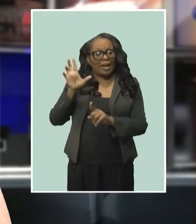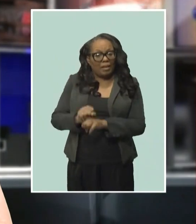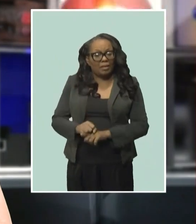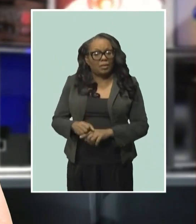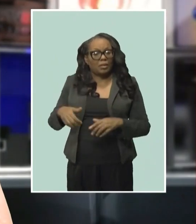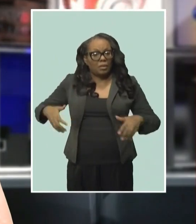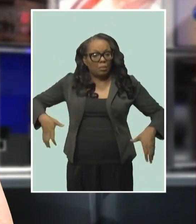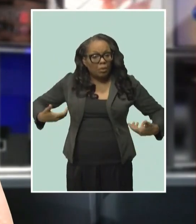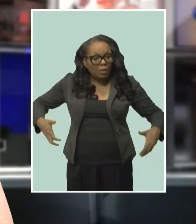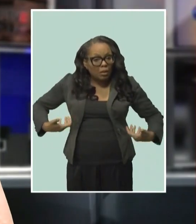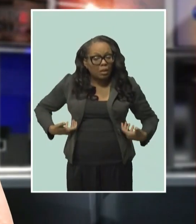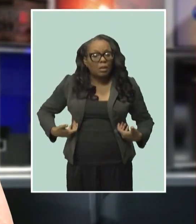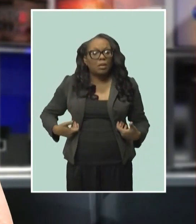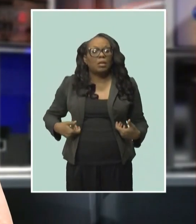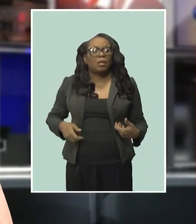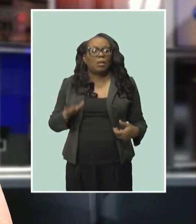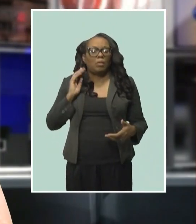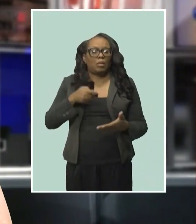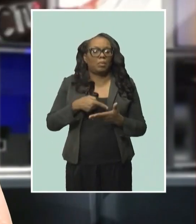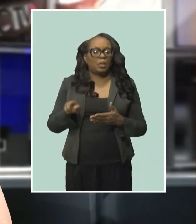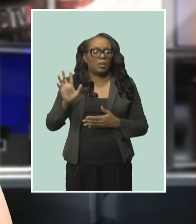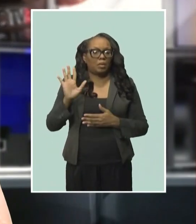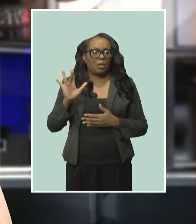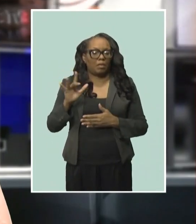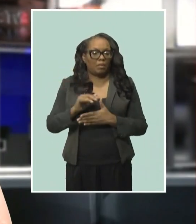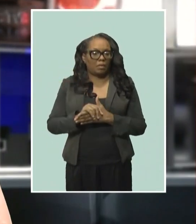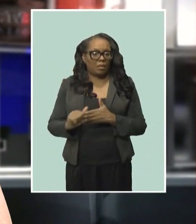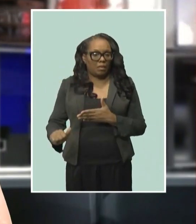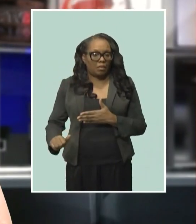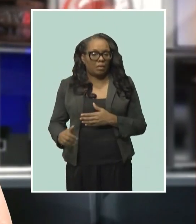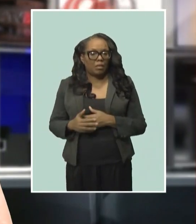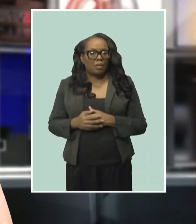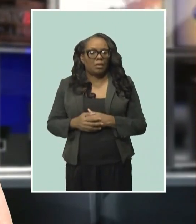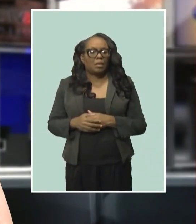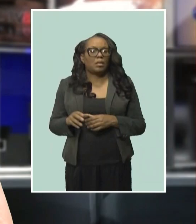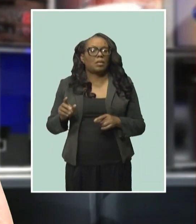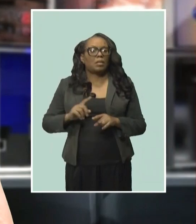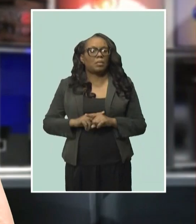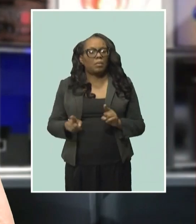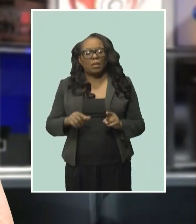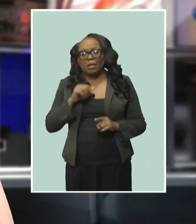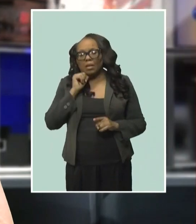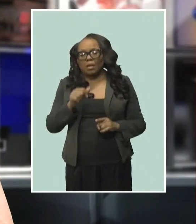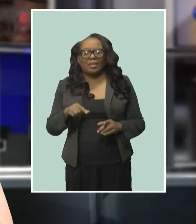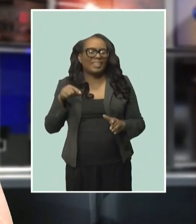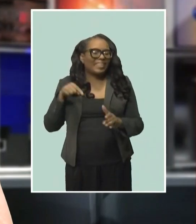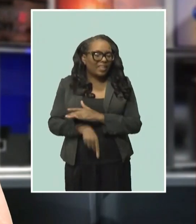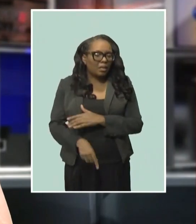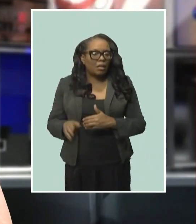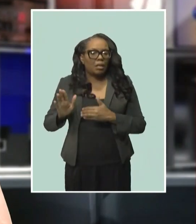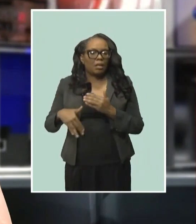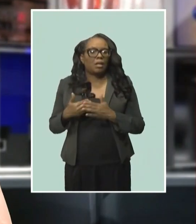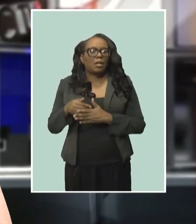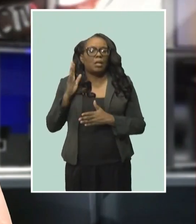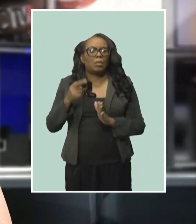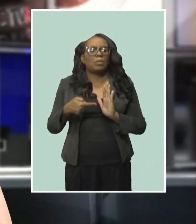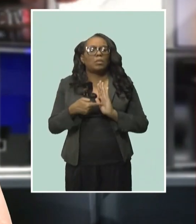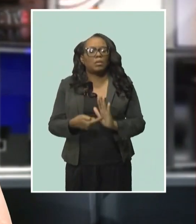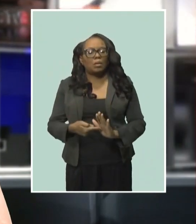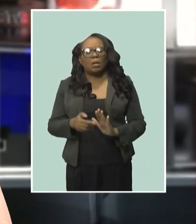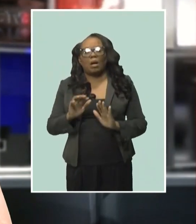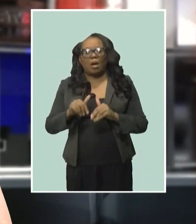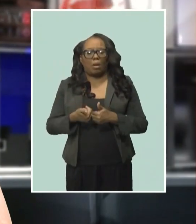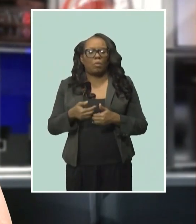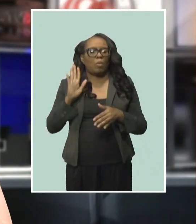$25. He says, however, the move should not be seen as a flat-out cull of the animals. He's outlined how the bounty hunters should